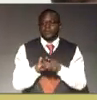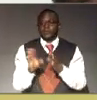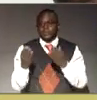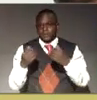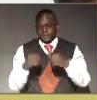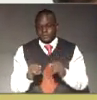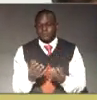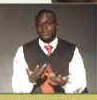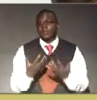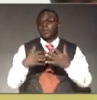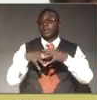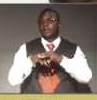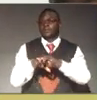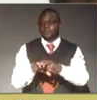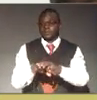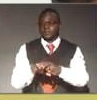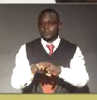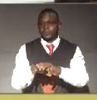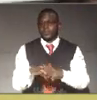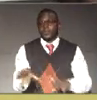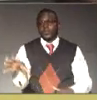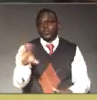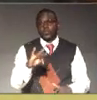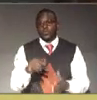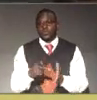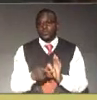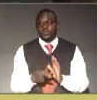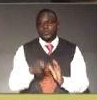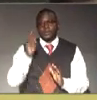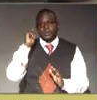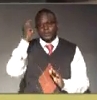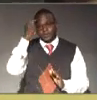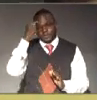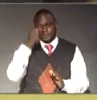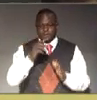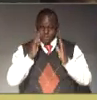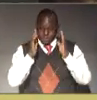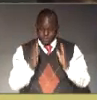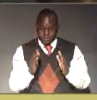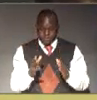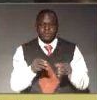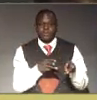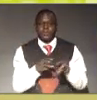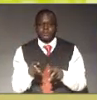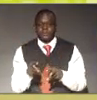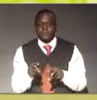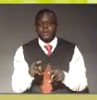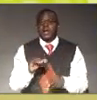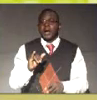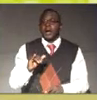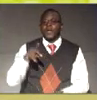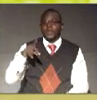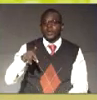to integrate all projects in government in one single system. IBP